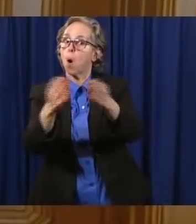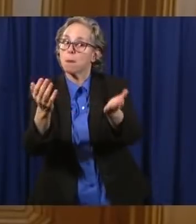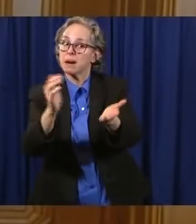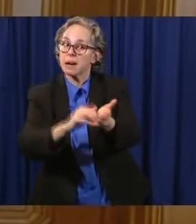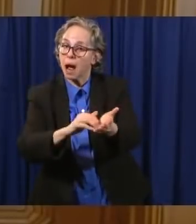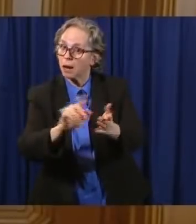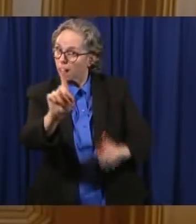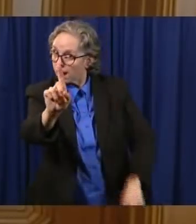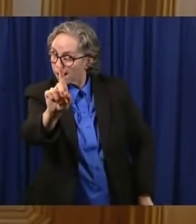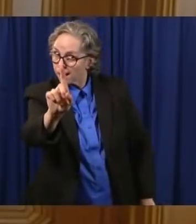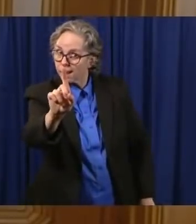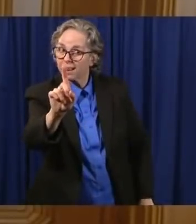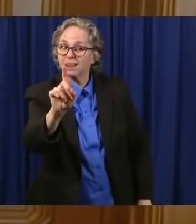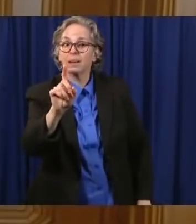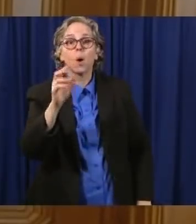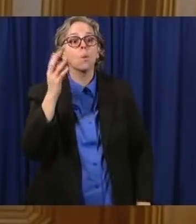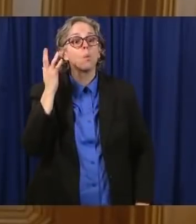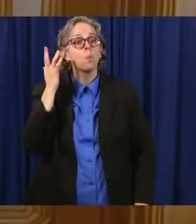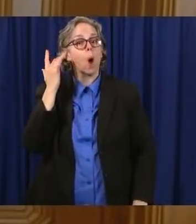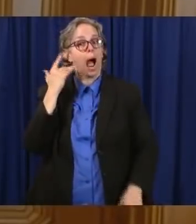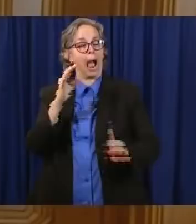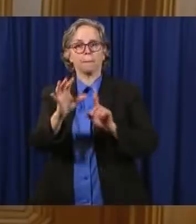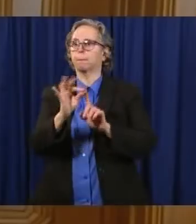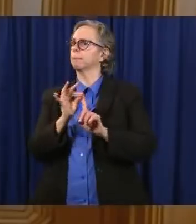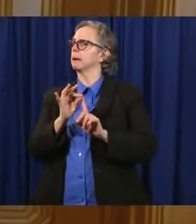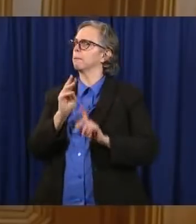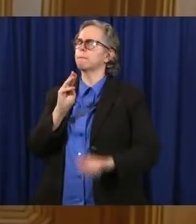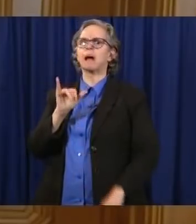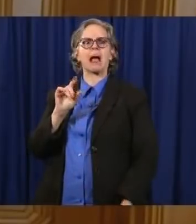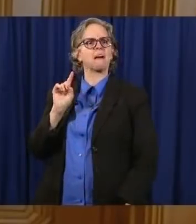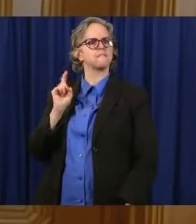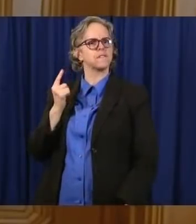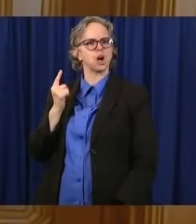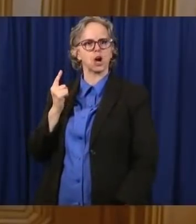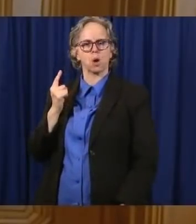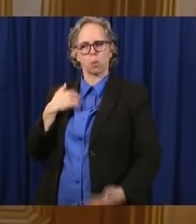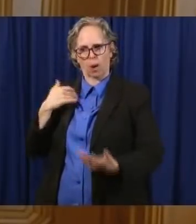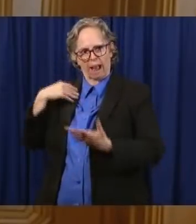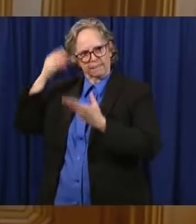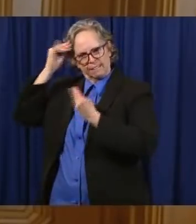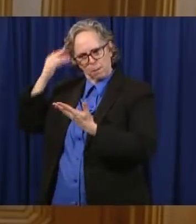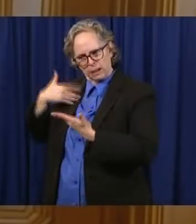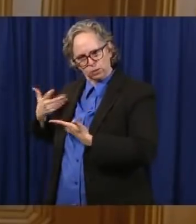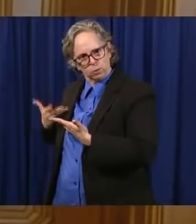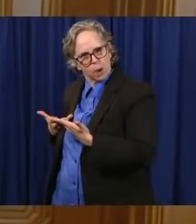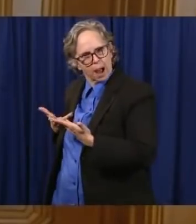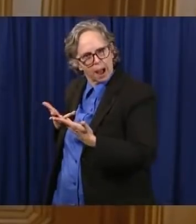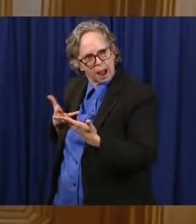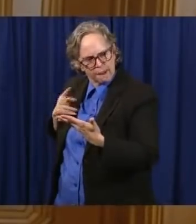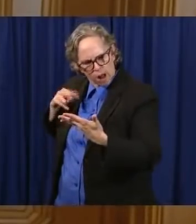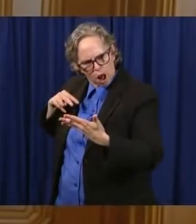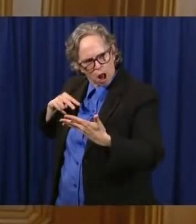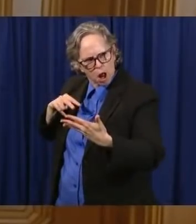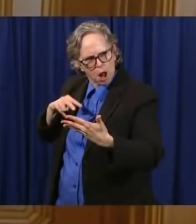data we saw at the time, any way that we would be open before May 1st. As we get closer to May 1st, we are going to